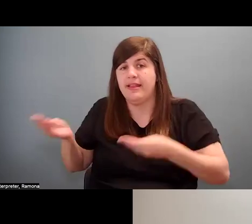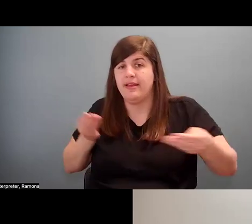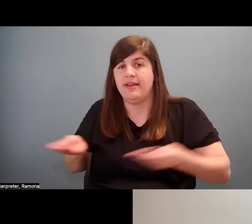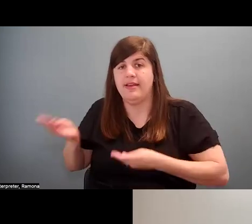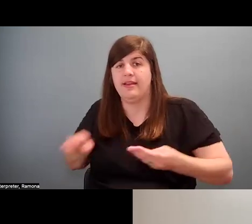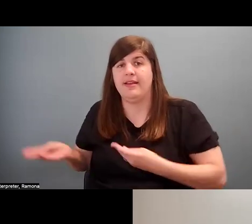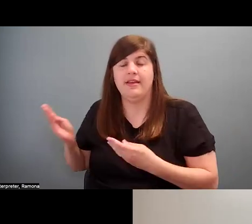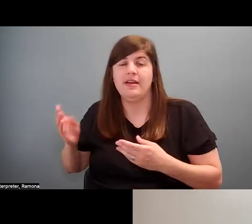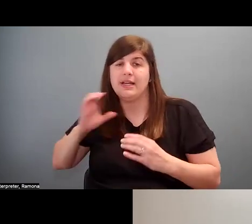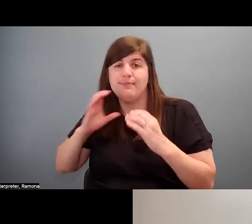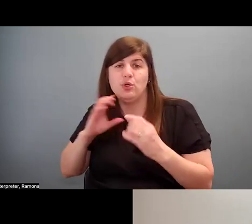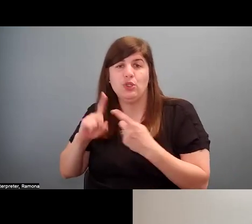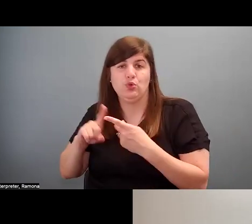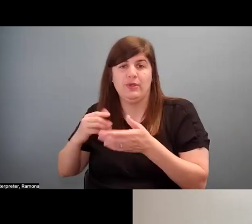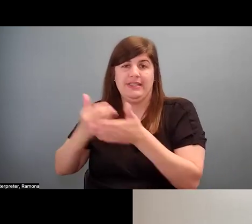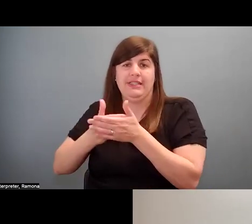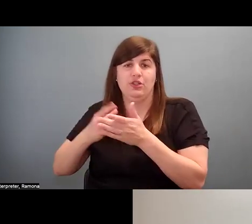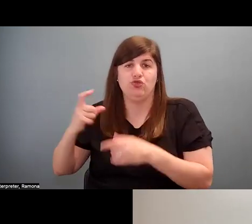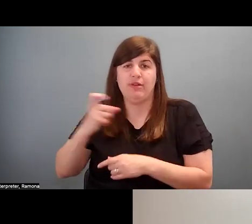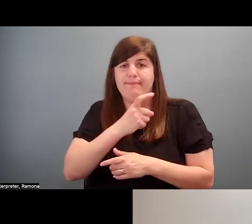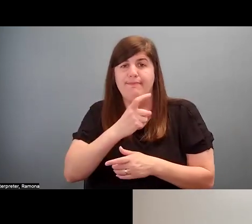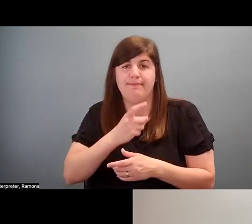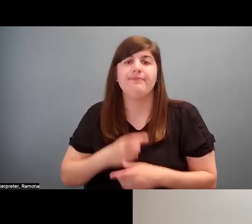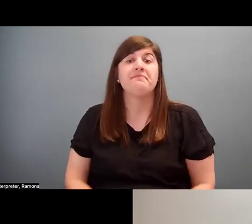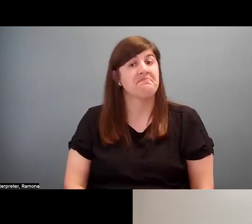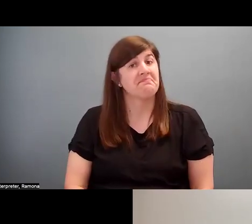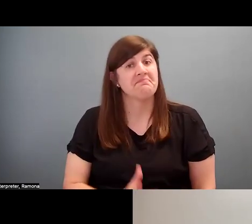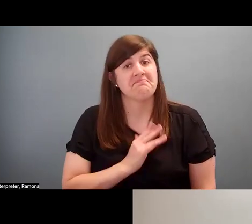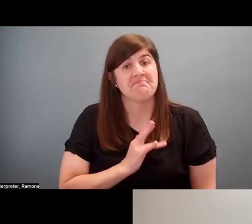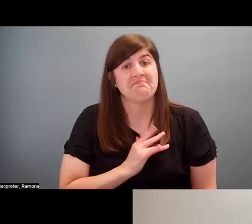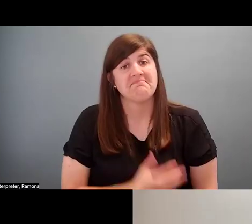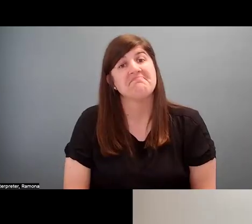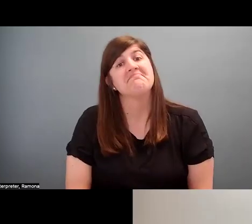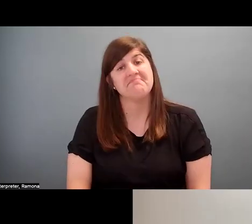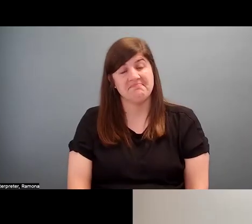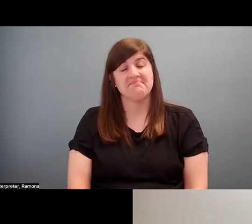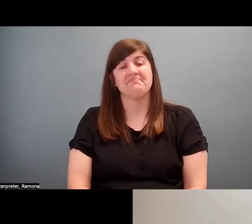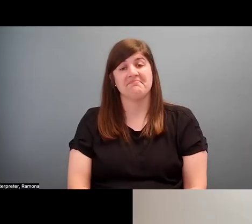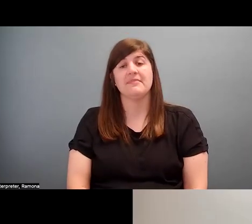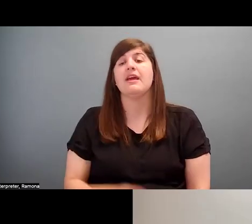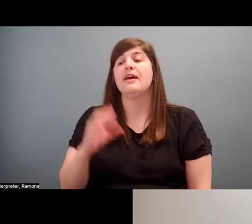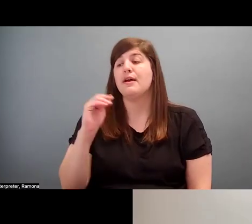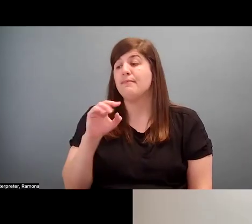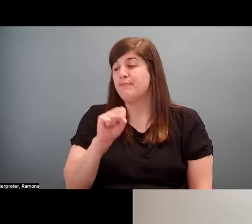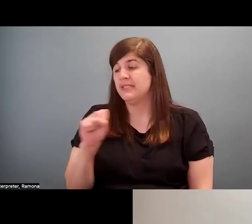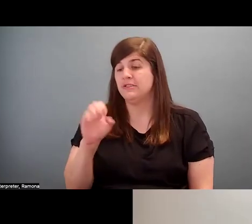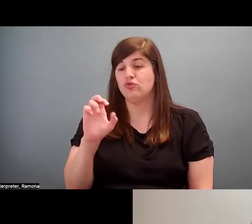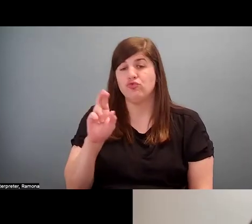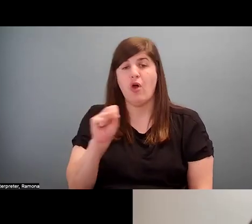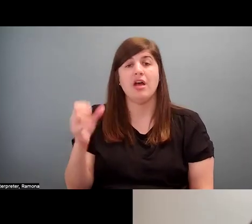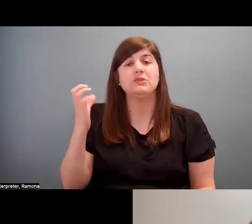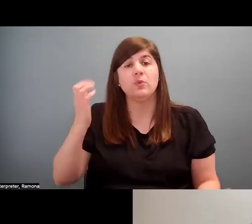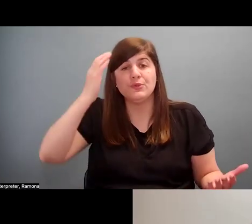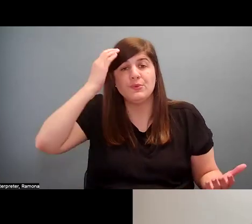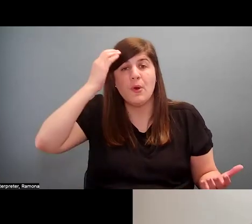shrimp and be recovered in that way. Adorable. Love that. Mrs. Cross wants to know, what